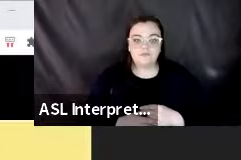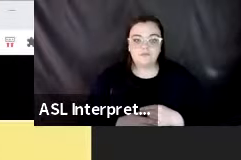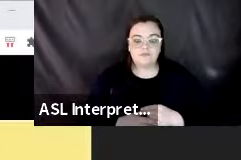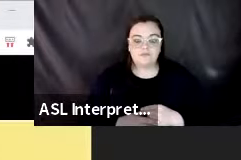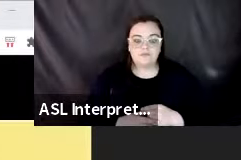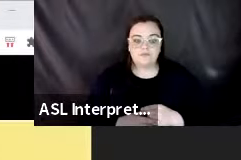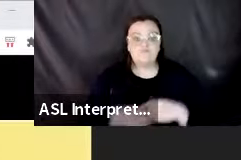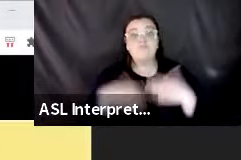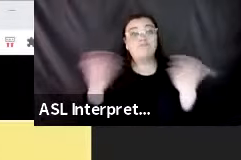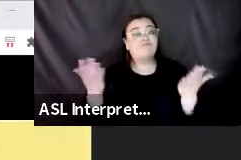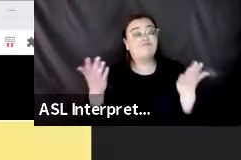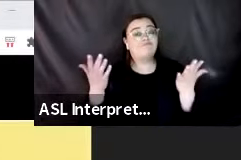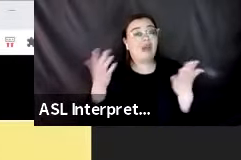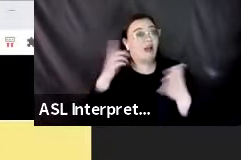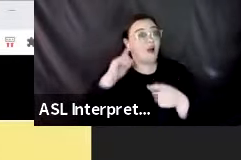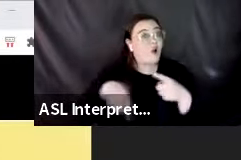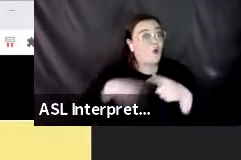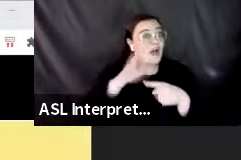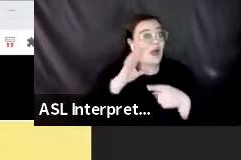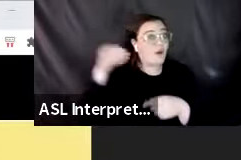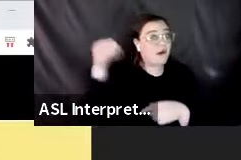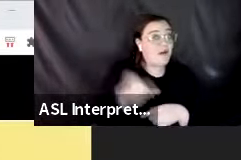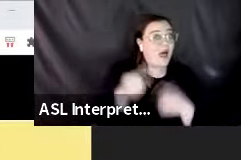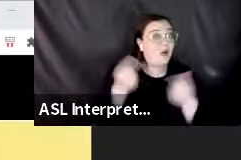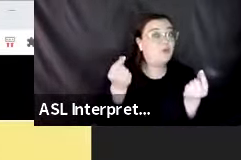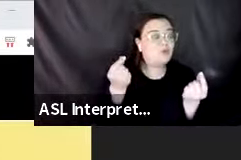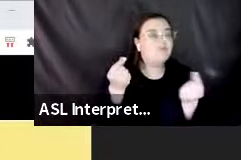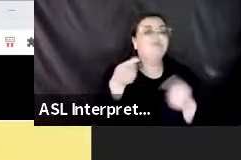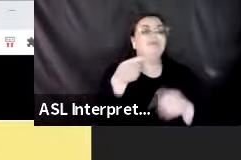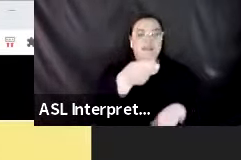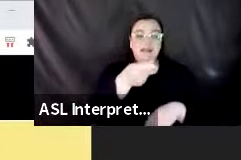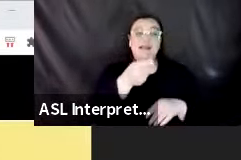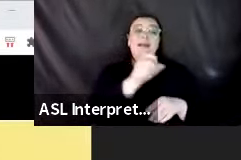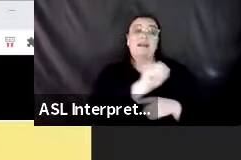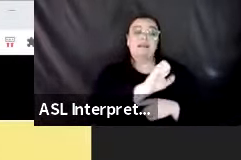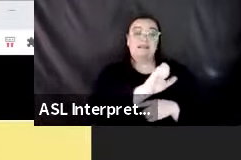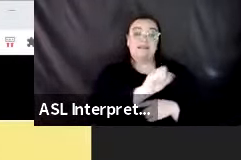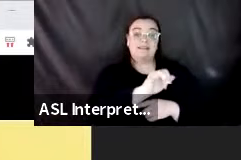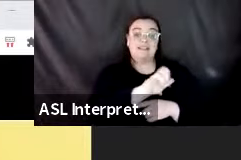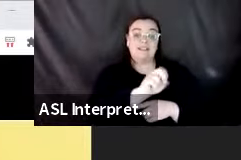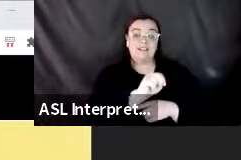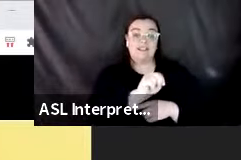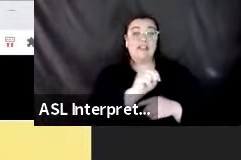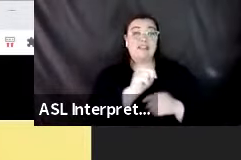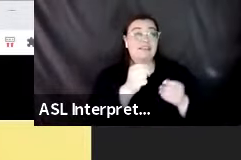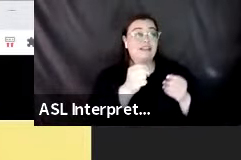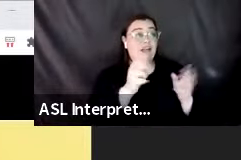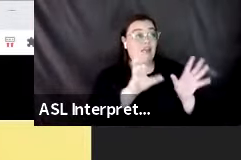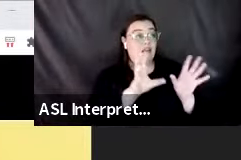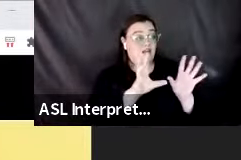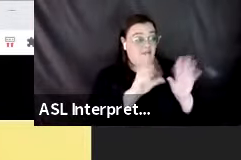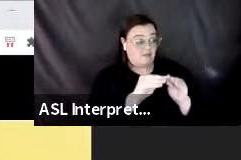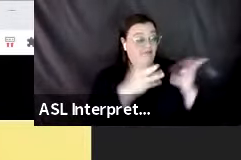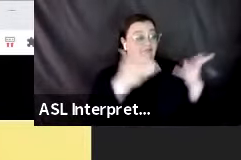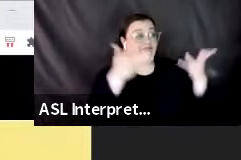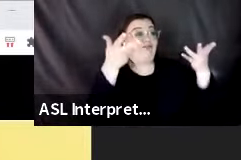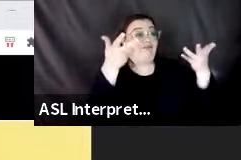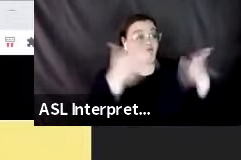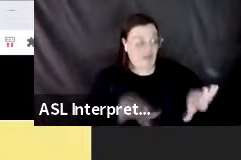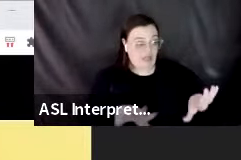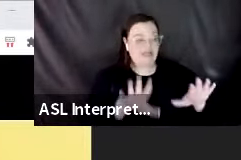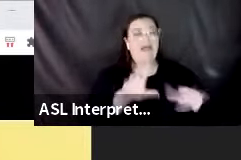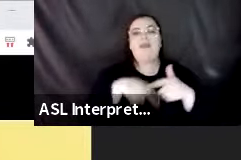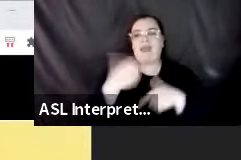So when are you going to get this money? After your session fee, 15 business days, the check should be postmarked, and that's business